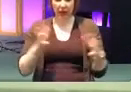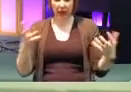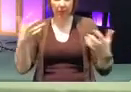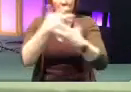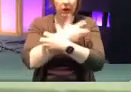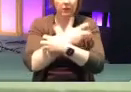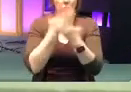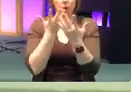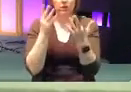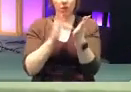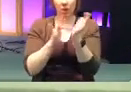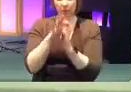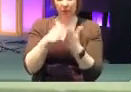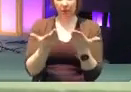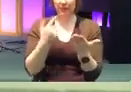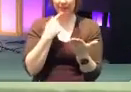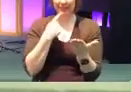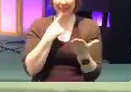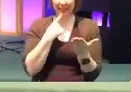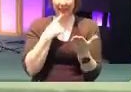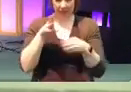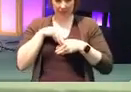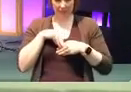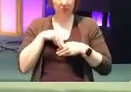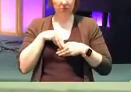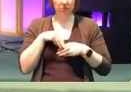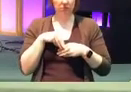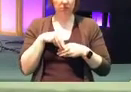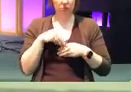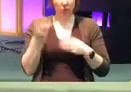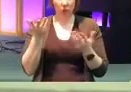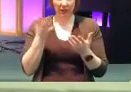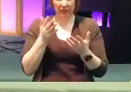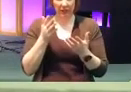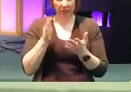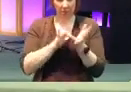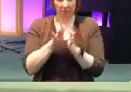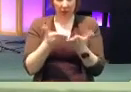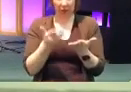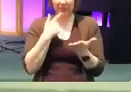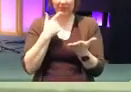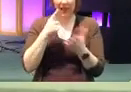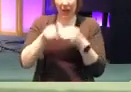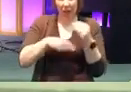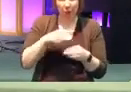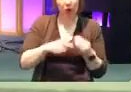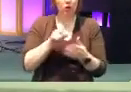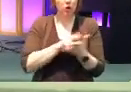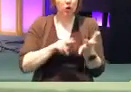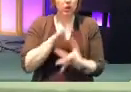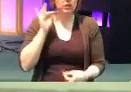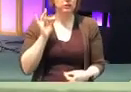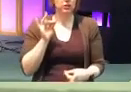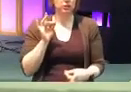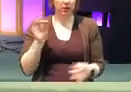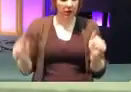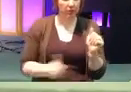Bible says about the Holy Spirit, that pursue the power and gifts of the Holy